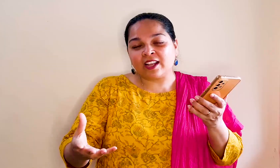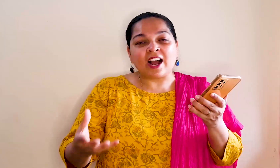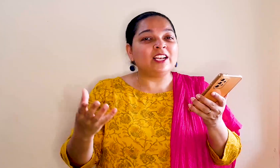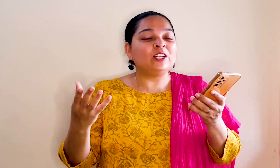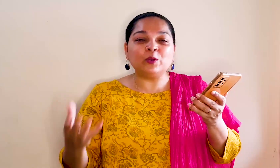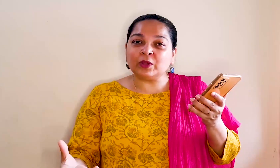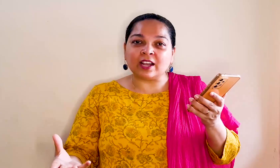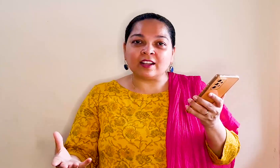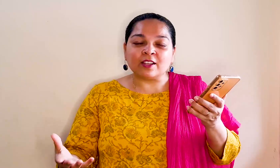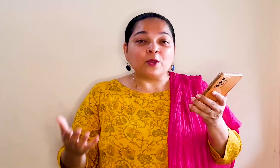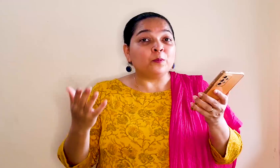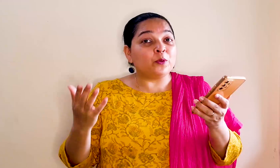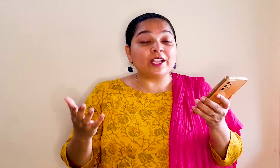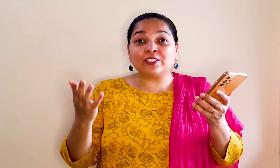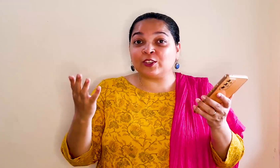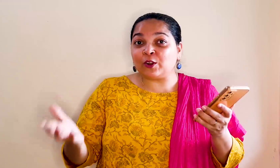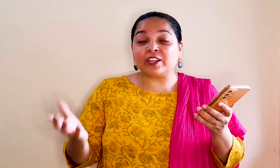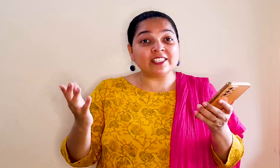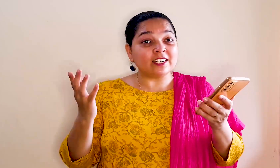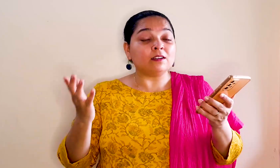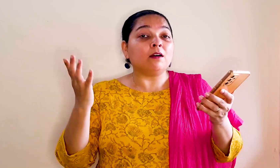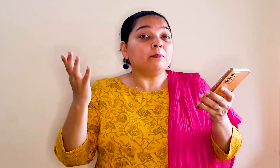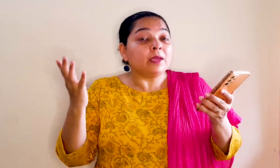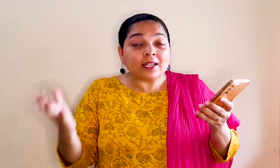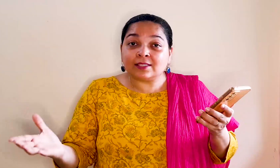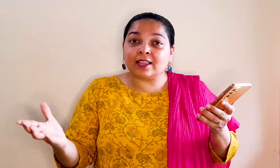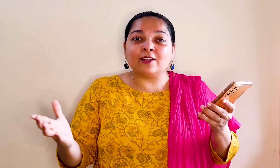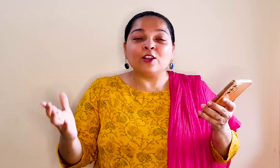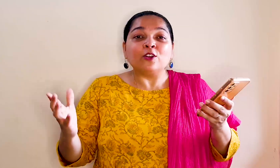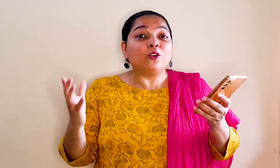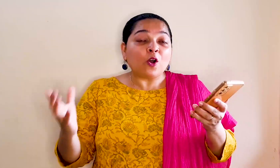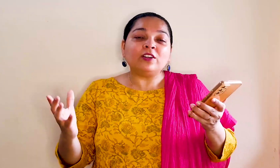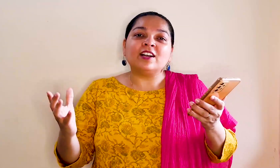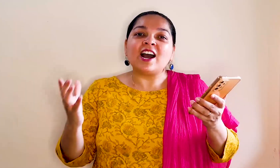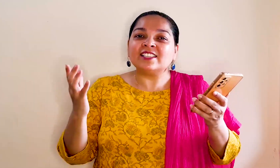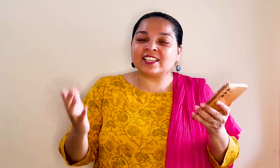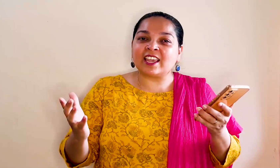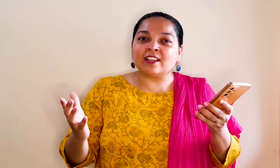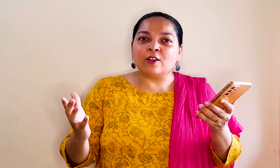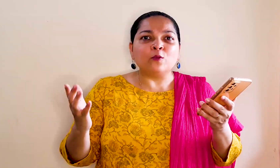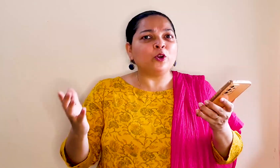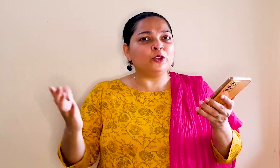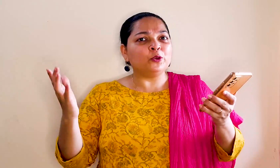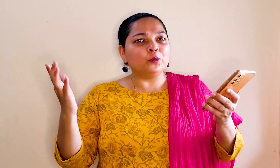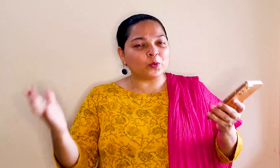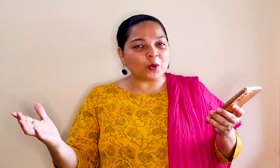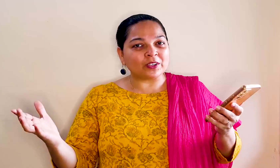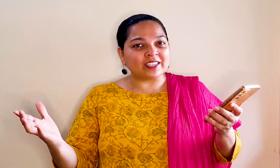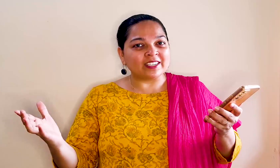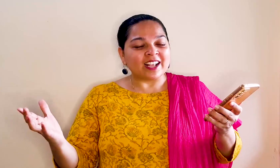want? Hallelujah. Praise the Lord. Isn't it amazing? God asking, what do